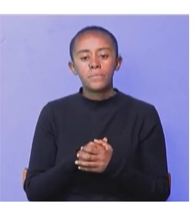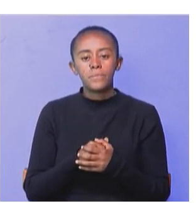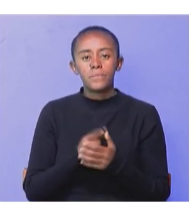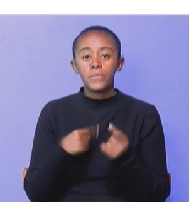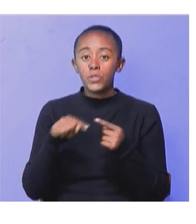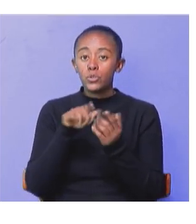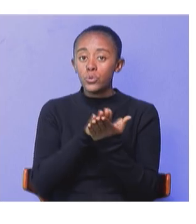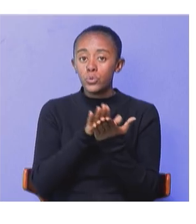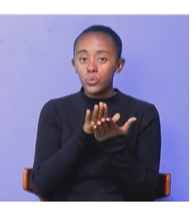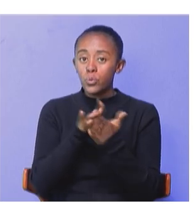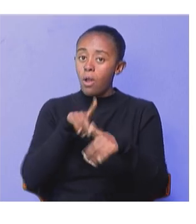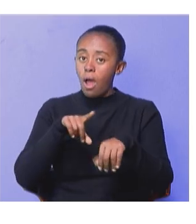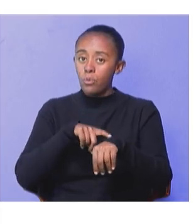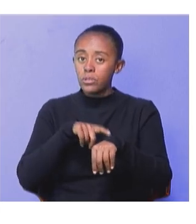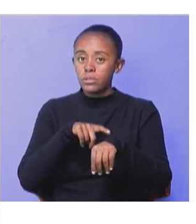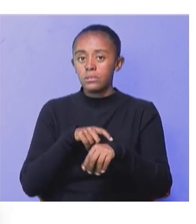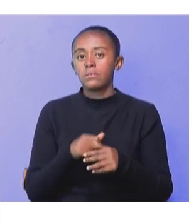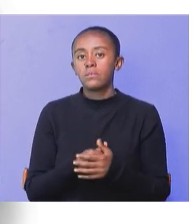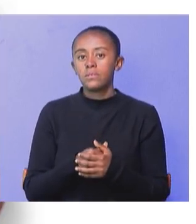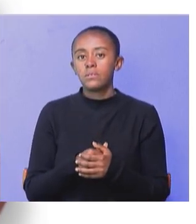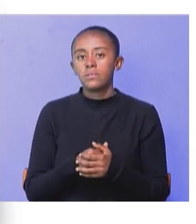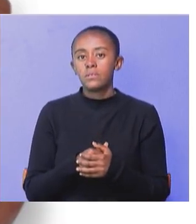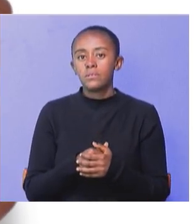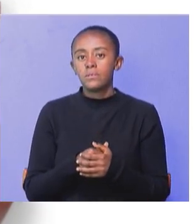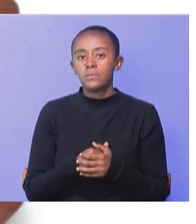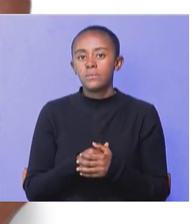to school hours.